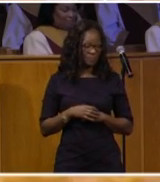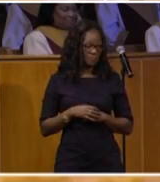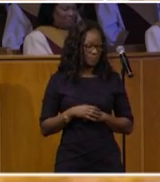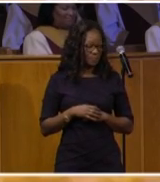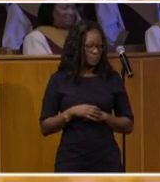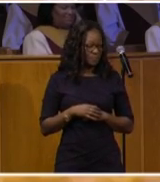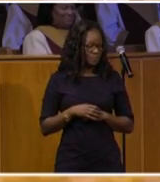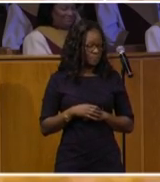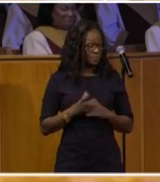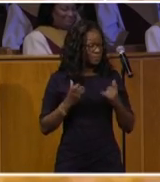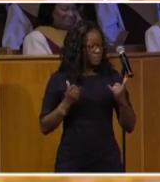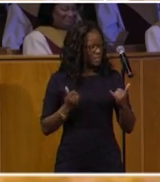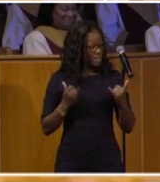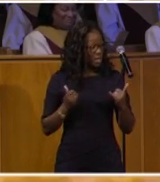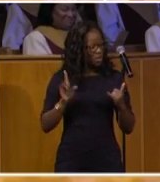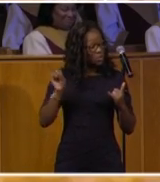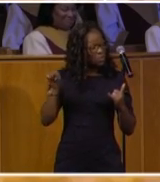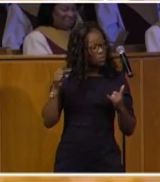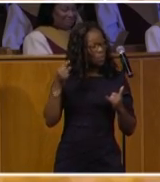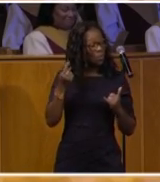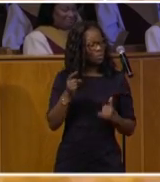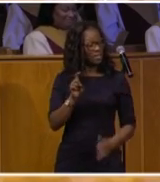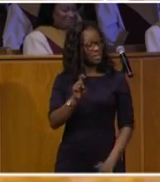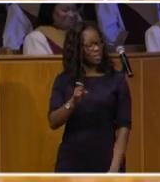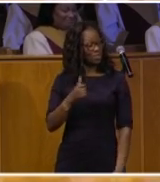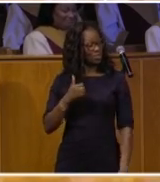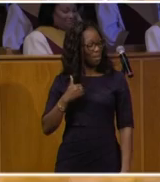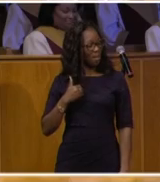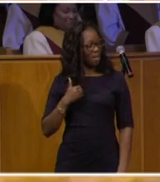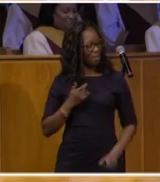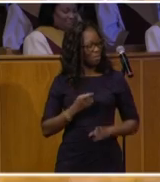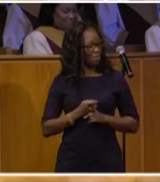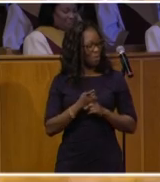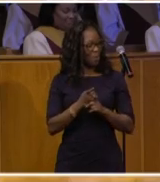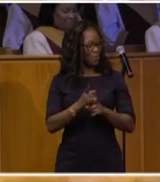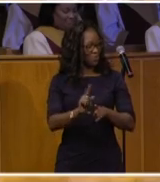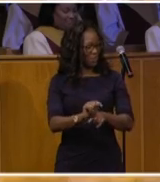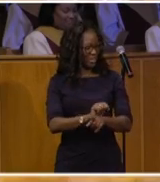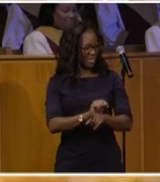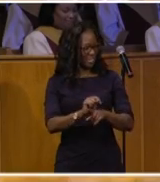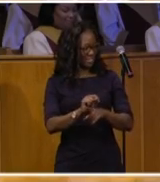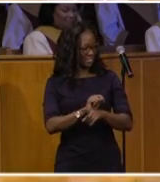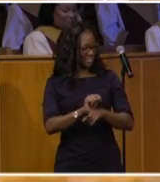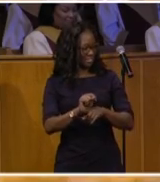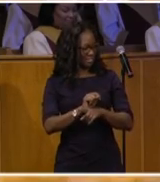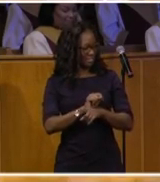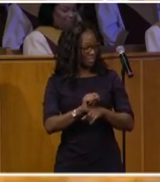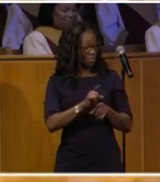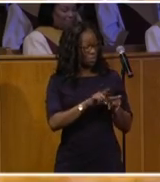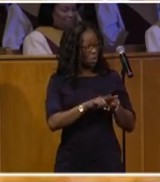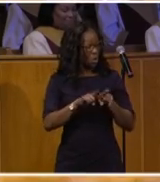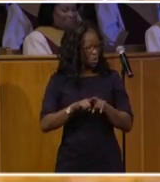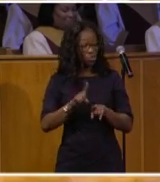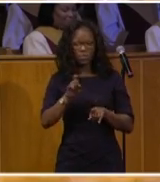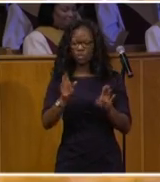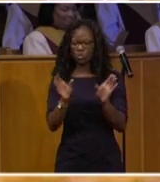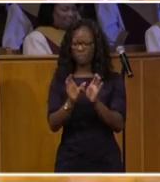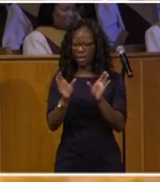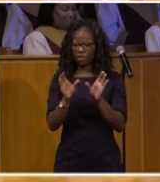You know, you only need to have proper training. You also need